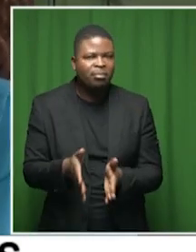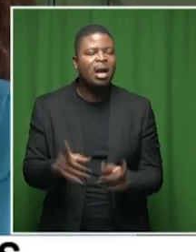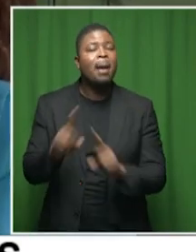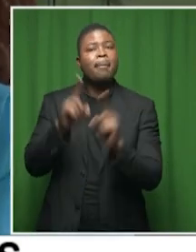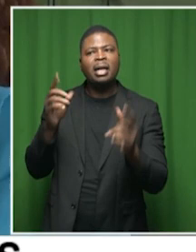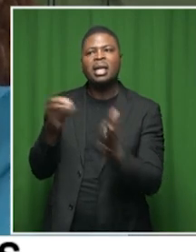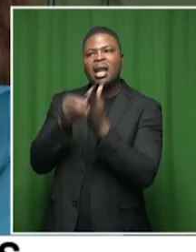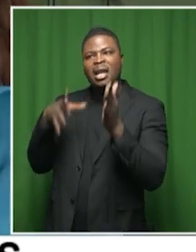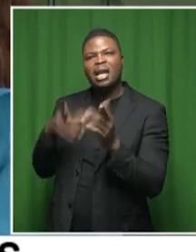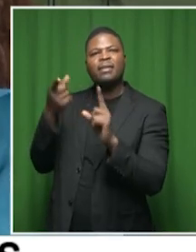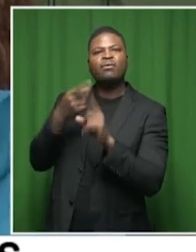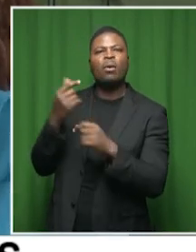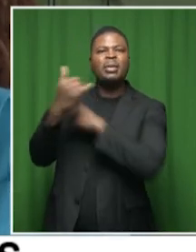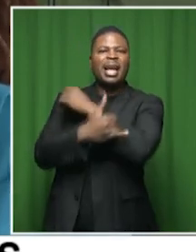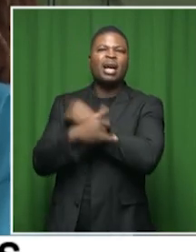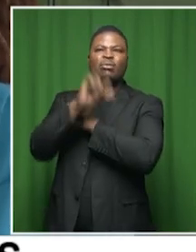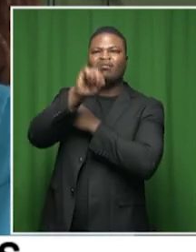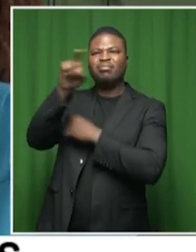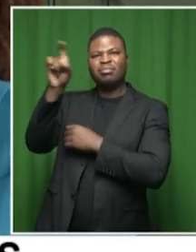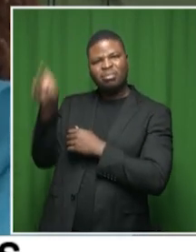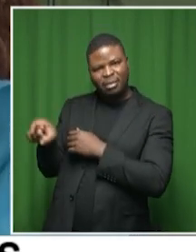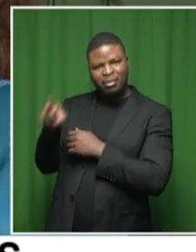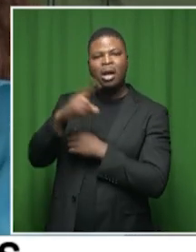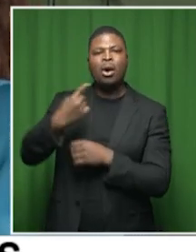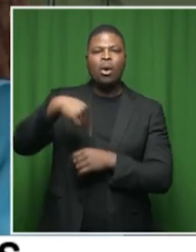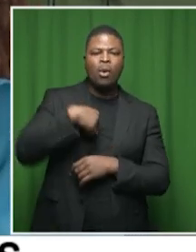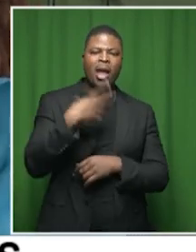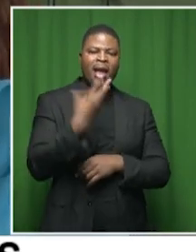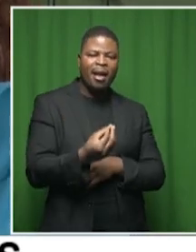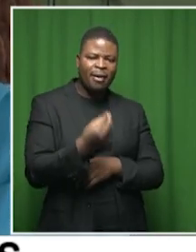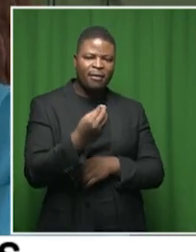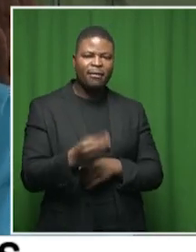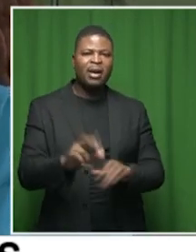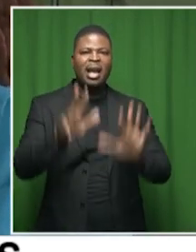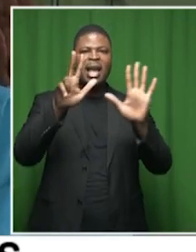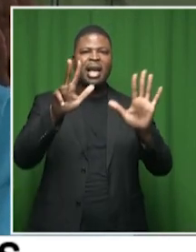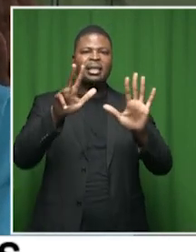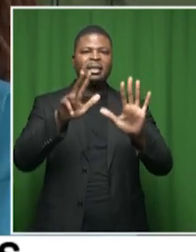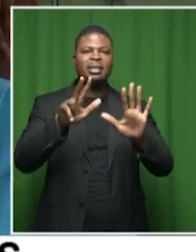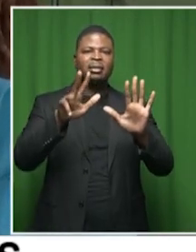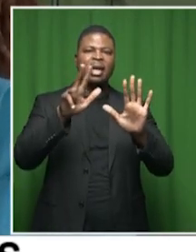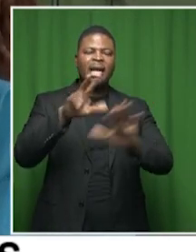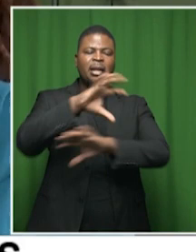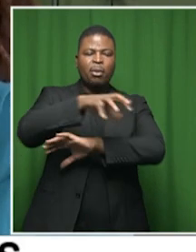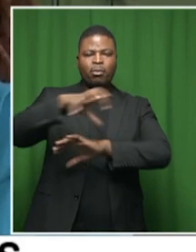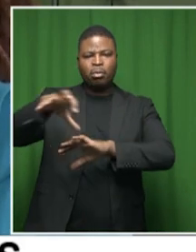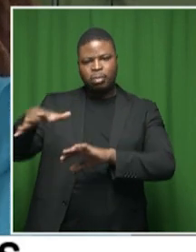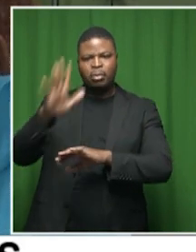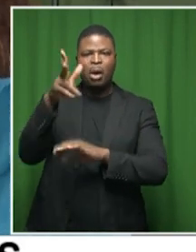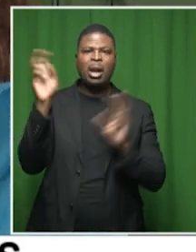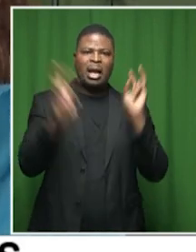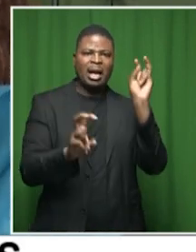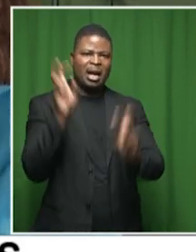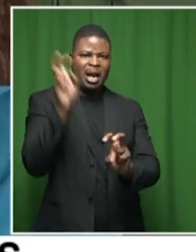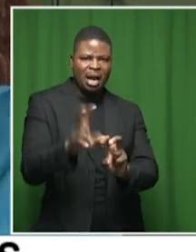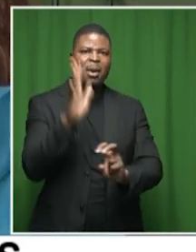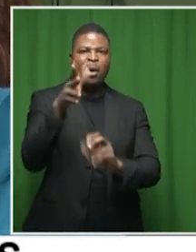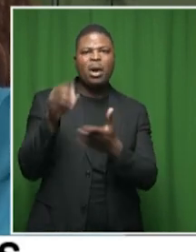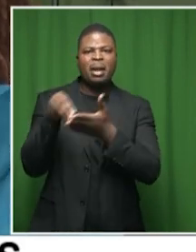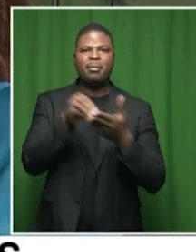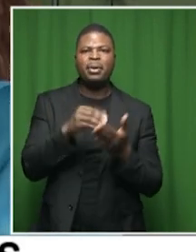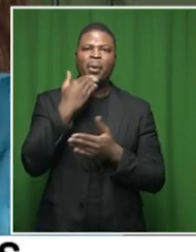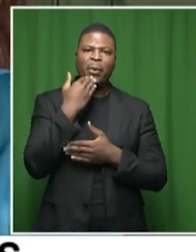got 8 provinces that are coming to, coming to this exhibition, and they're bringing their best learners